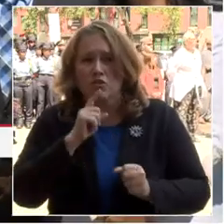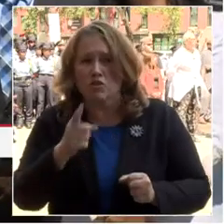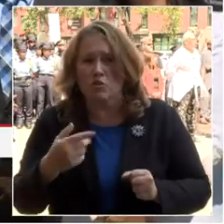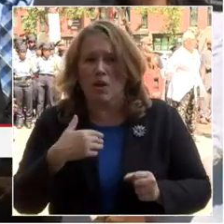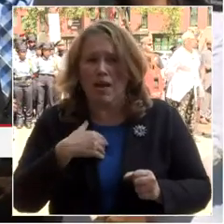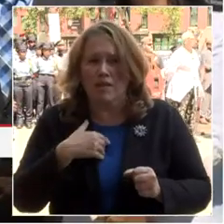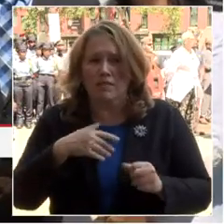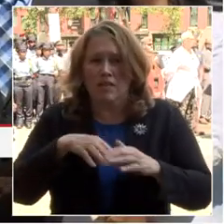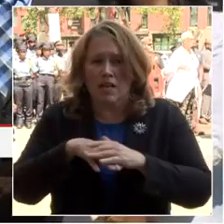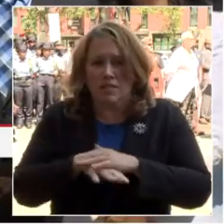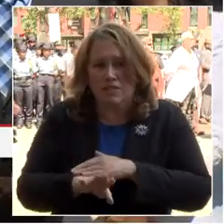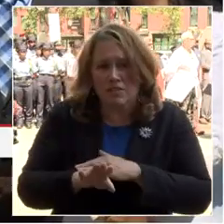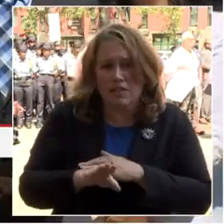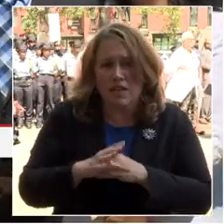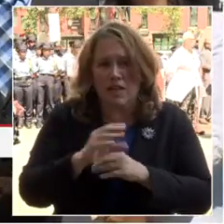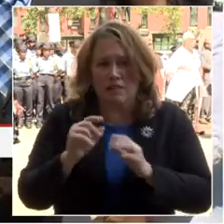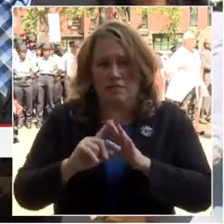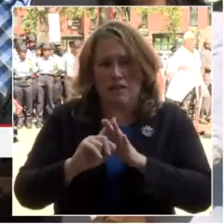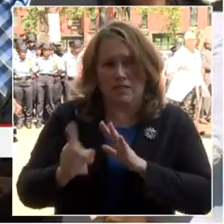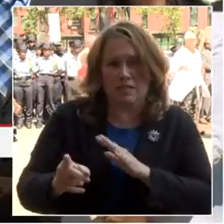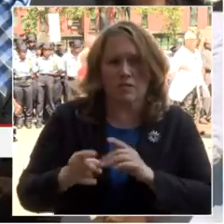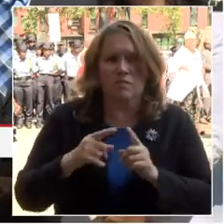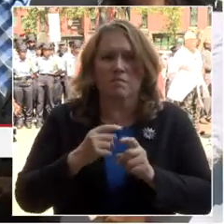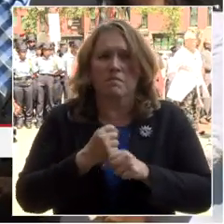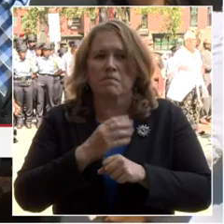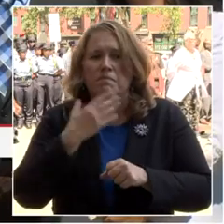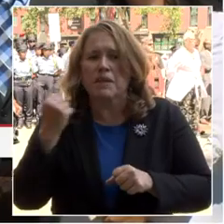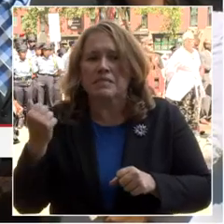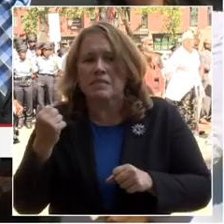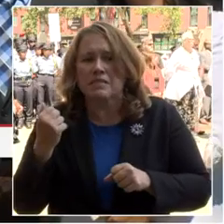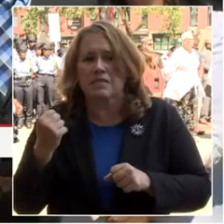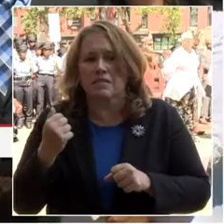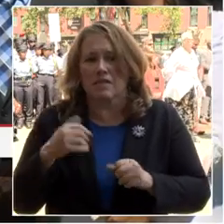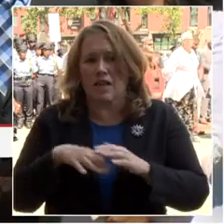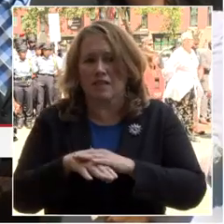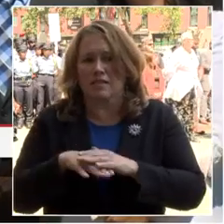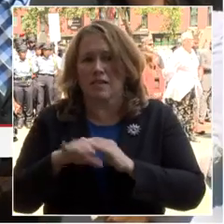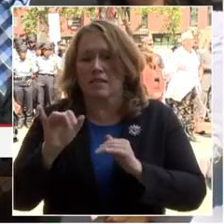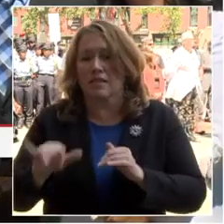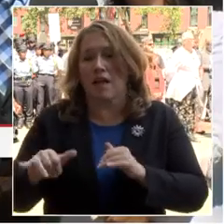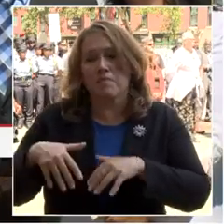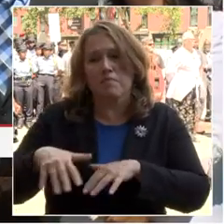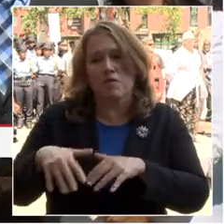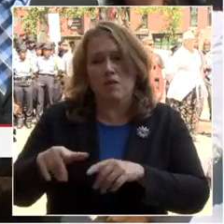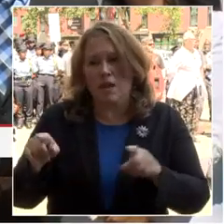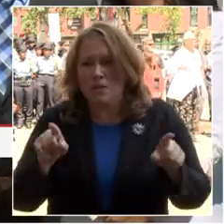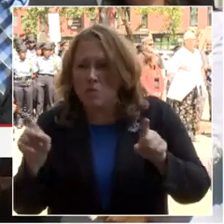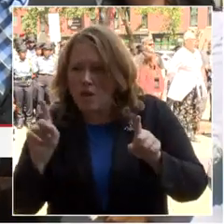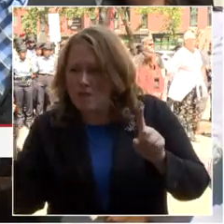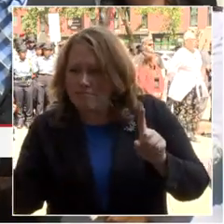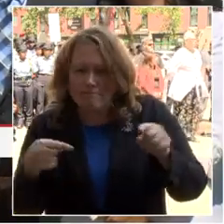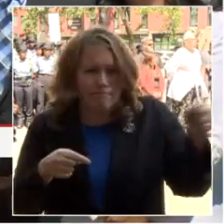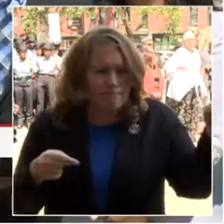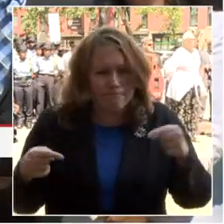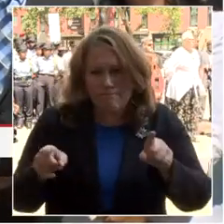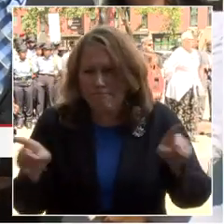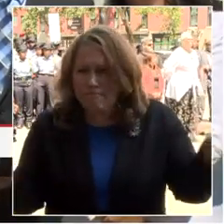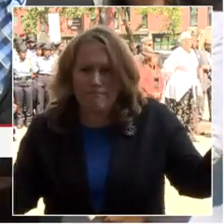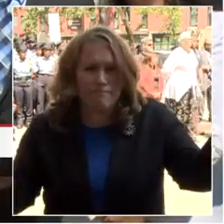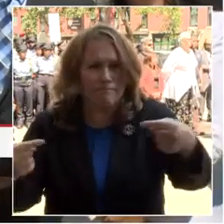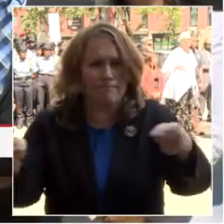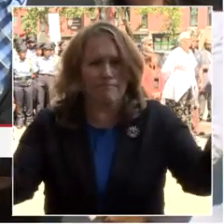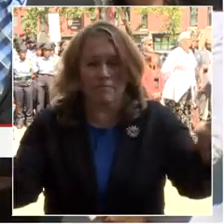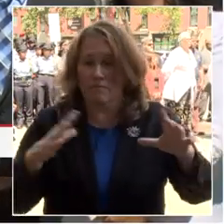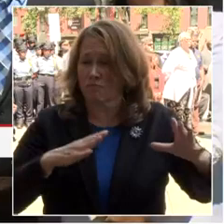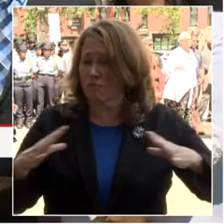exit to best access the parade routes. While we encourage everyone to enjoy the holiday, partake in